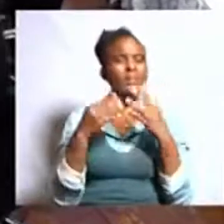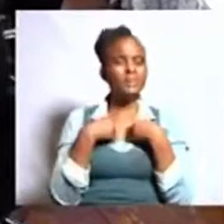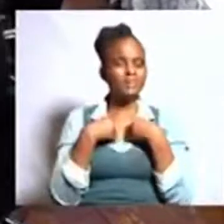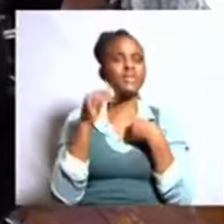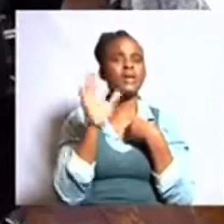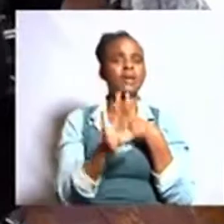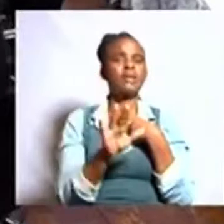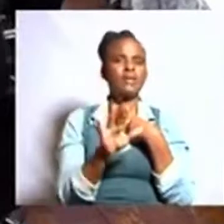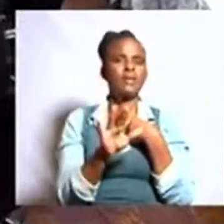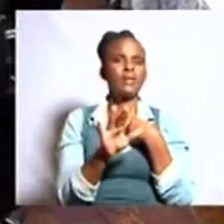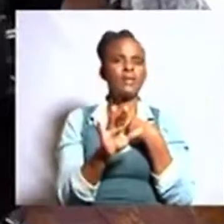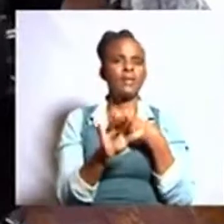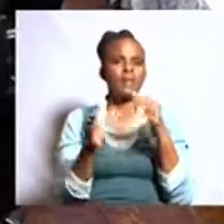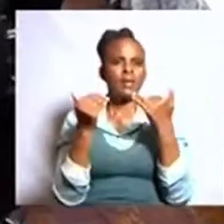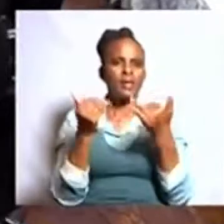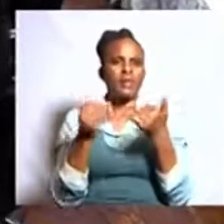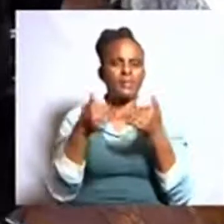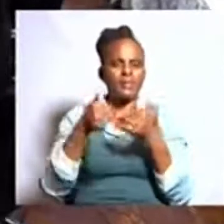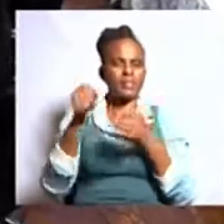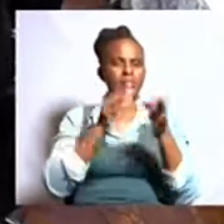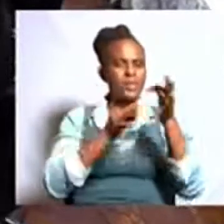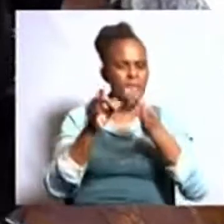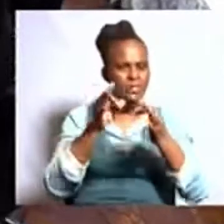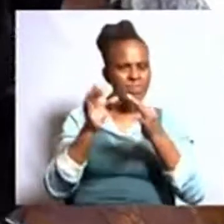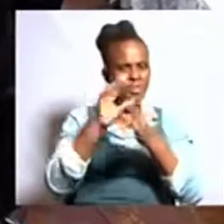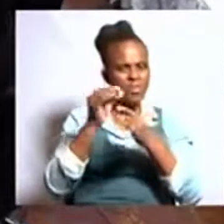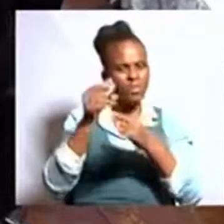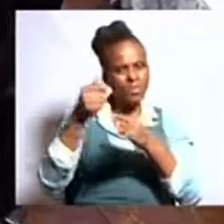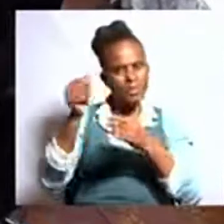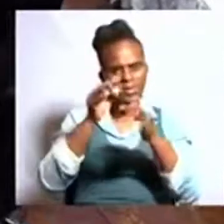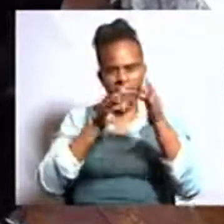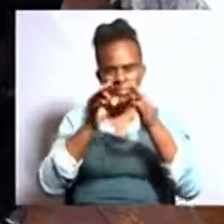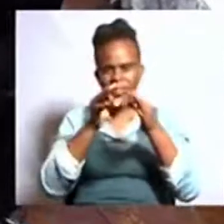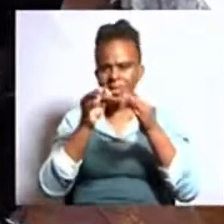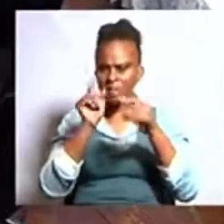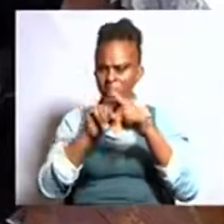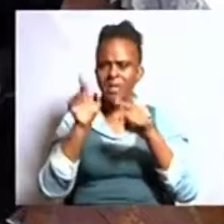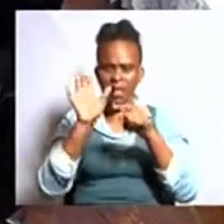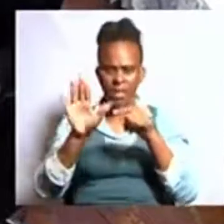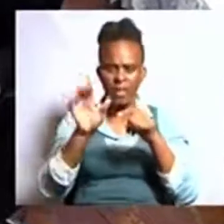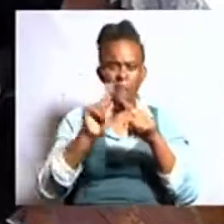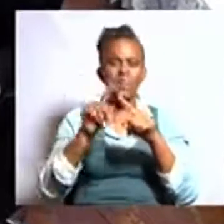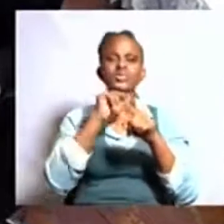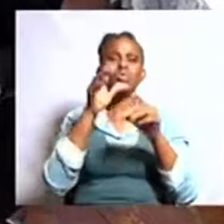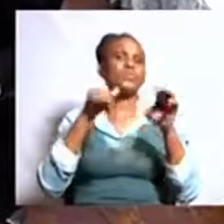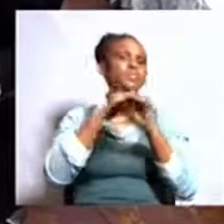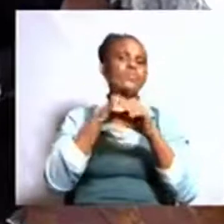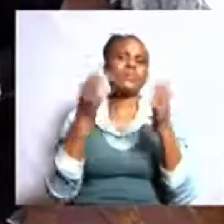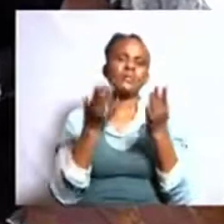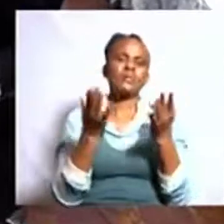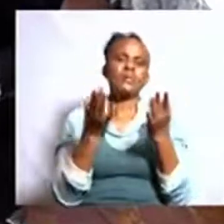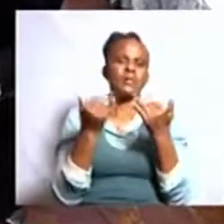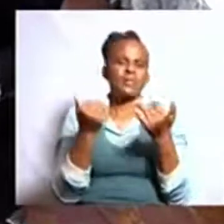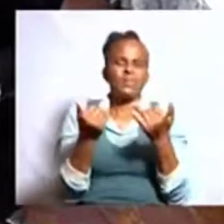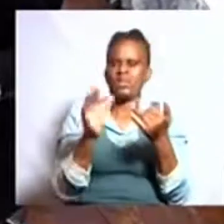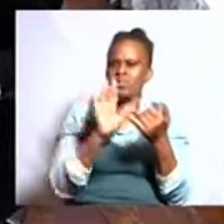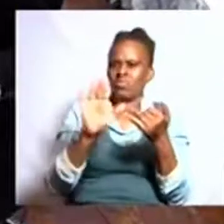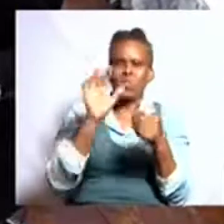there. But now you are stating that, or qualifying a statement that, but they were there, but they are not involved. So what was their